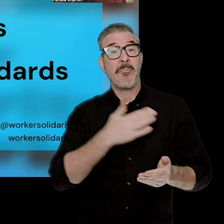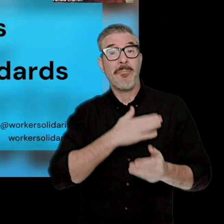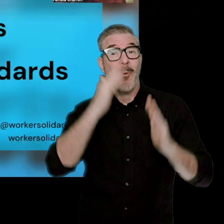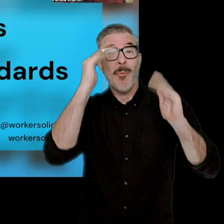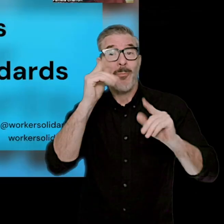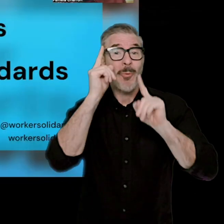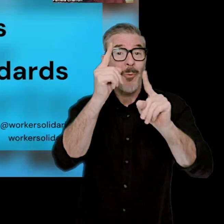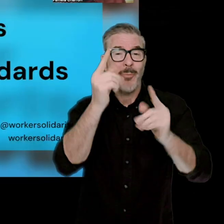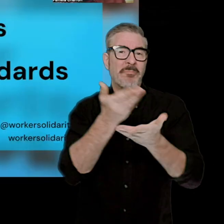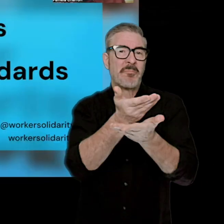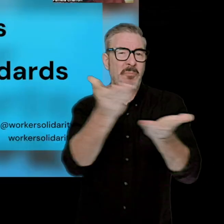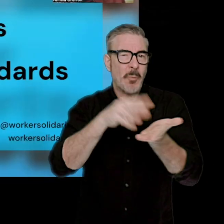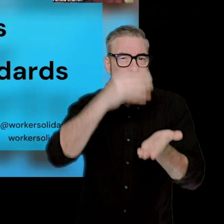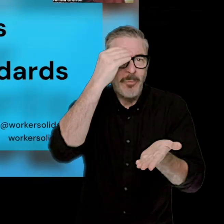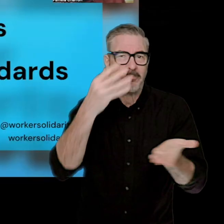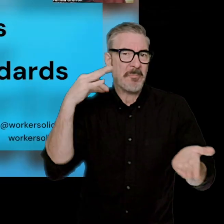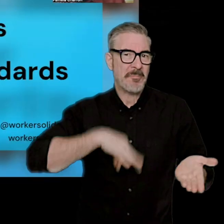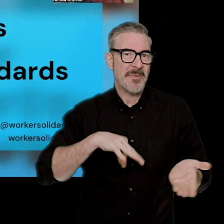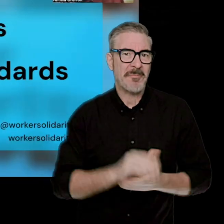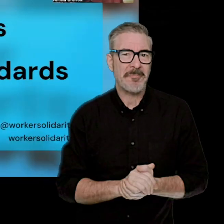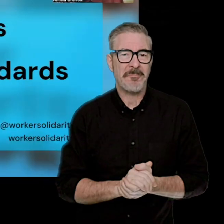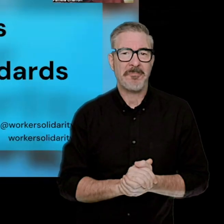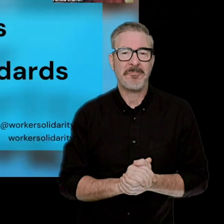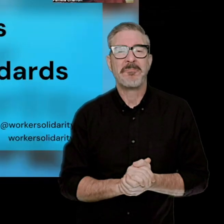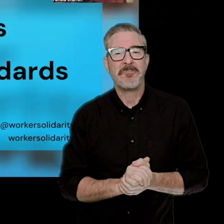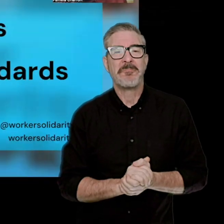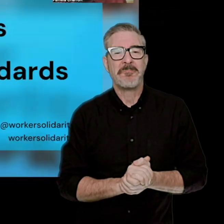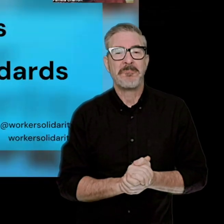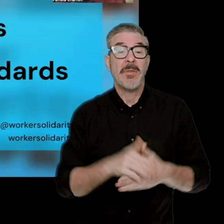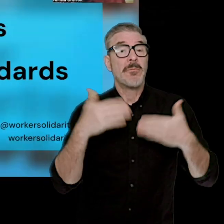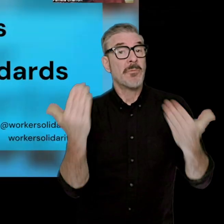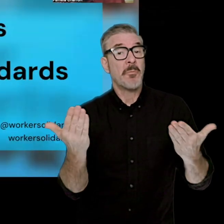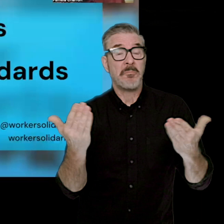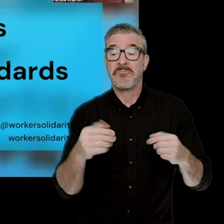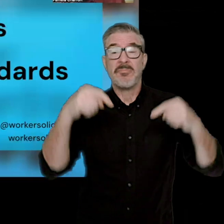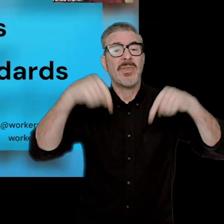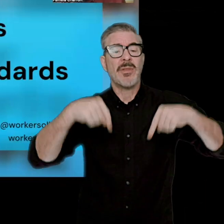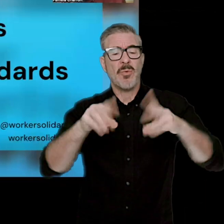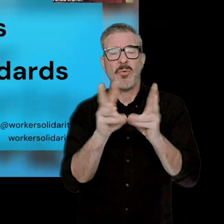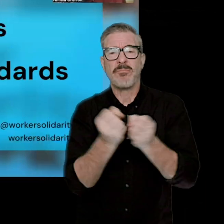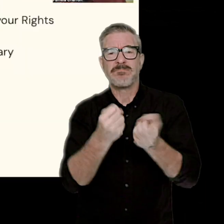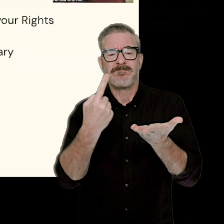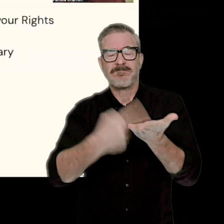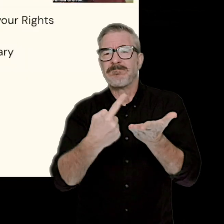You are welcome to pause this video at any time and take breaks, but we hope this will be helpful for you.